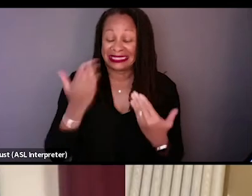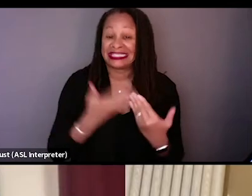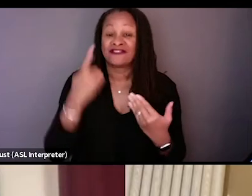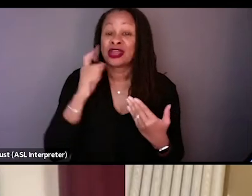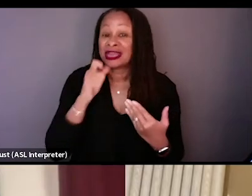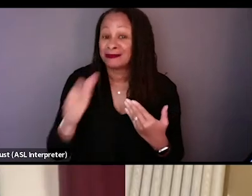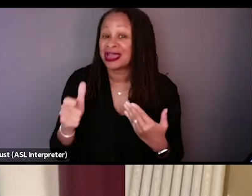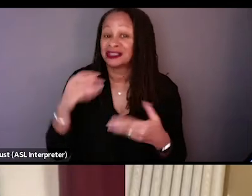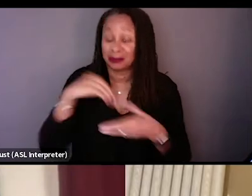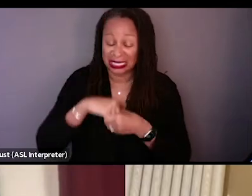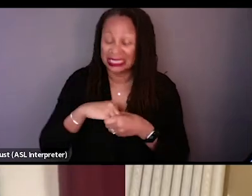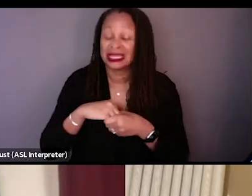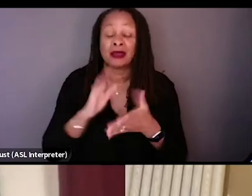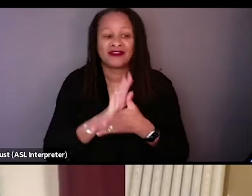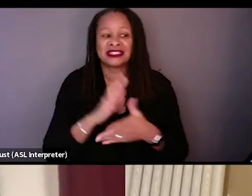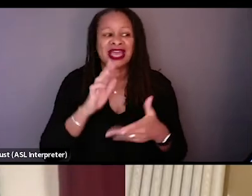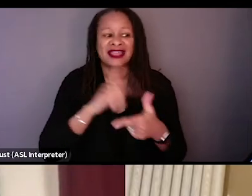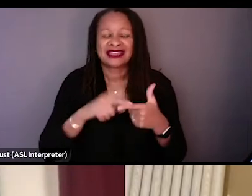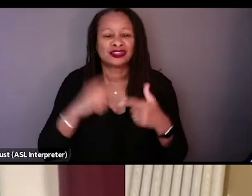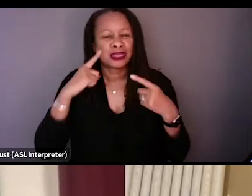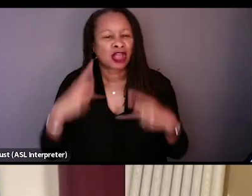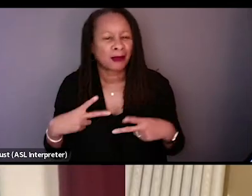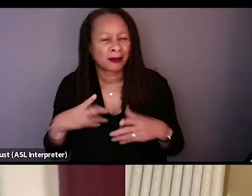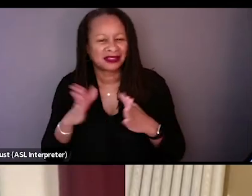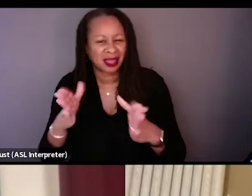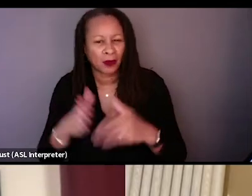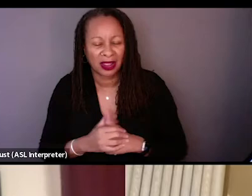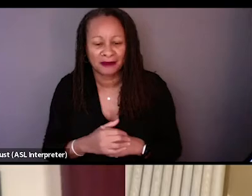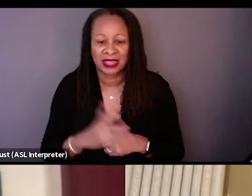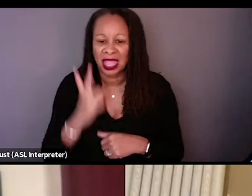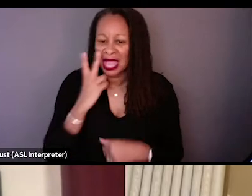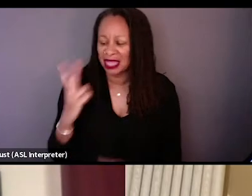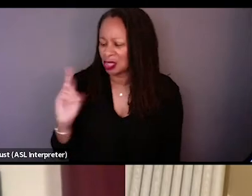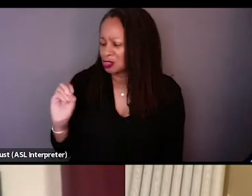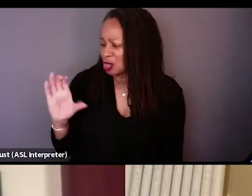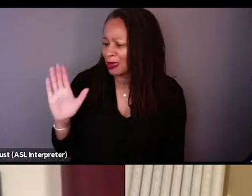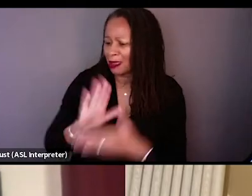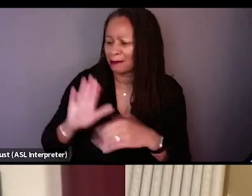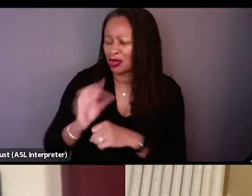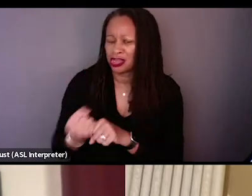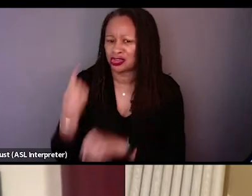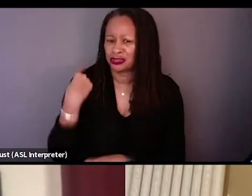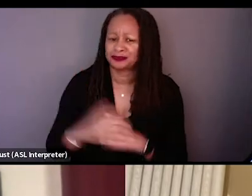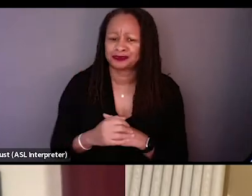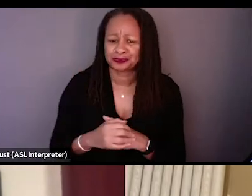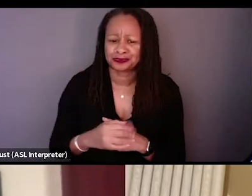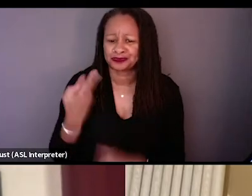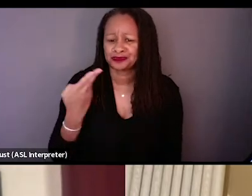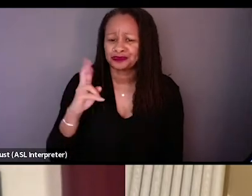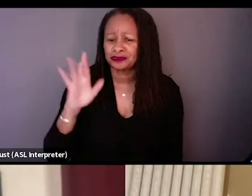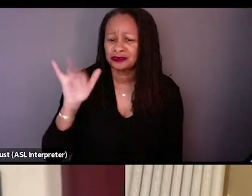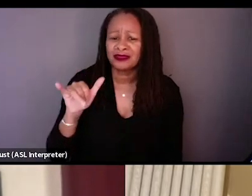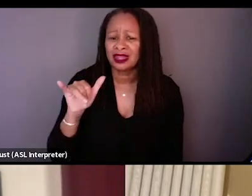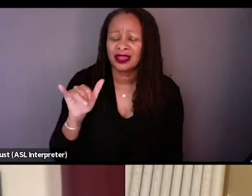than to be compromised in that way. And I saw some documentary like a year ago, somebody's going, like those Harry Belafonte, Sidney Poitier